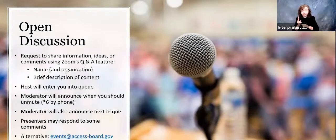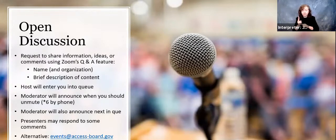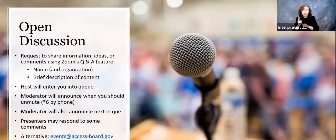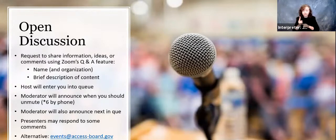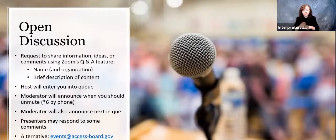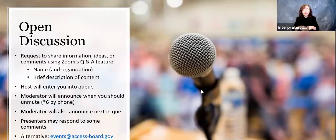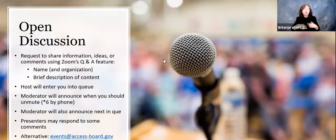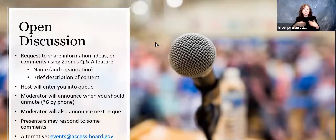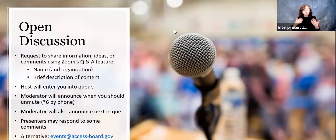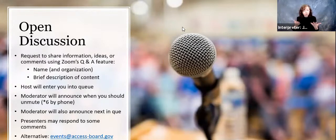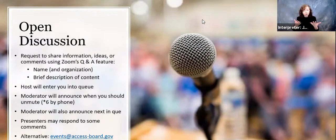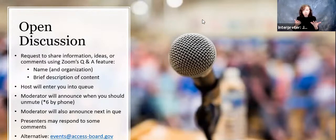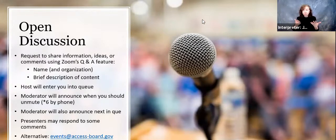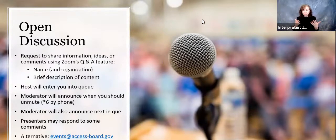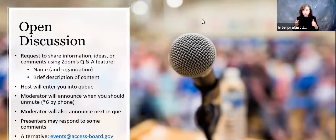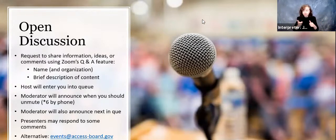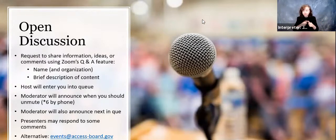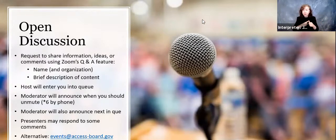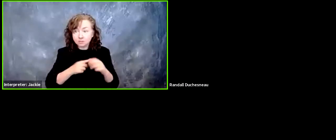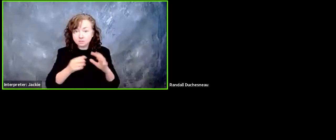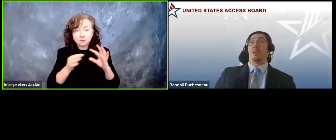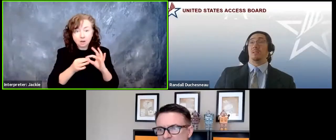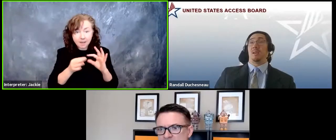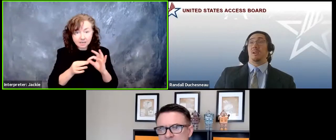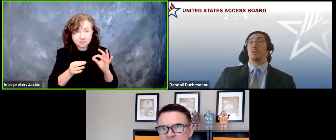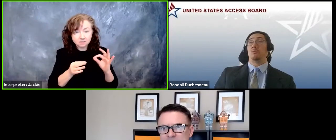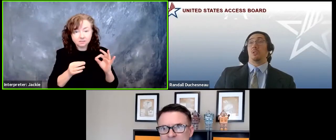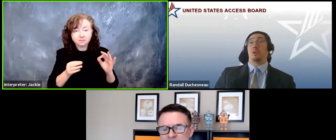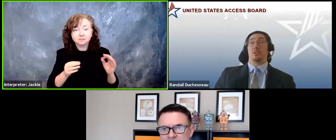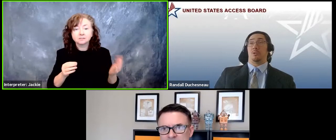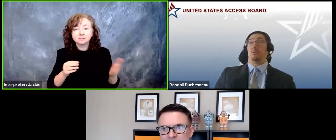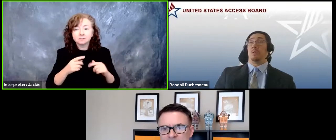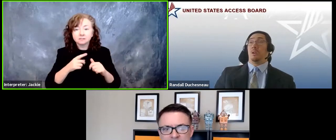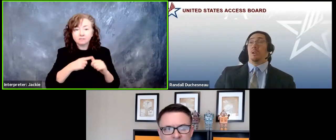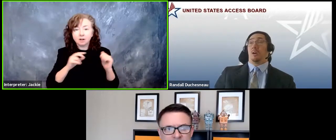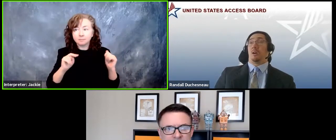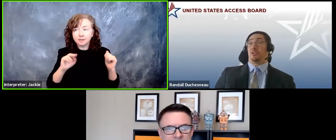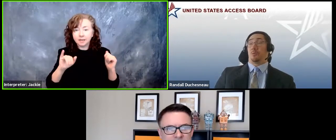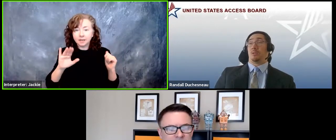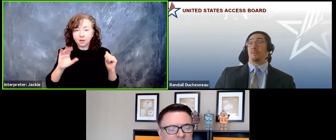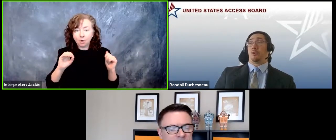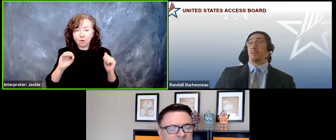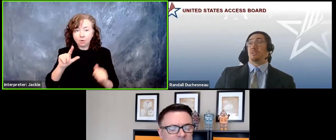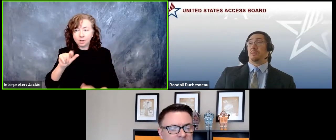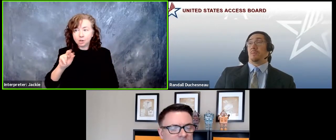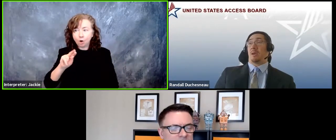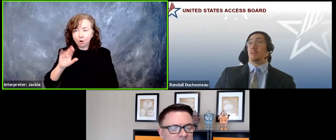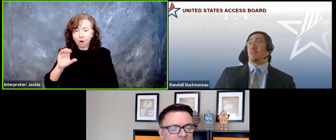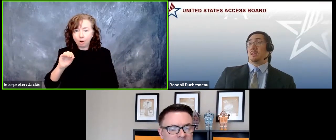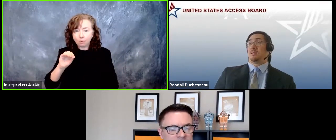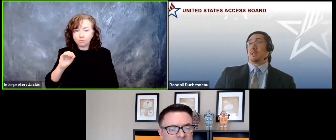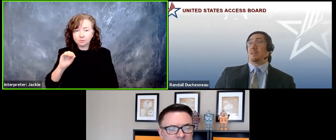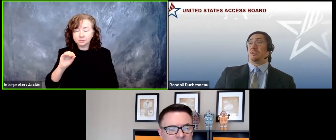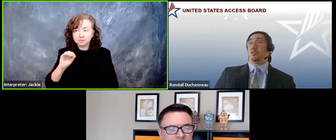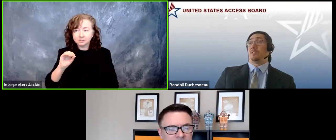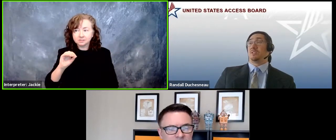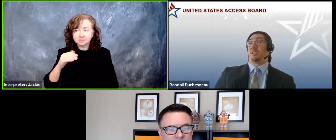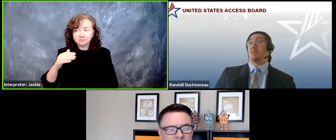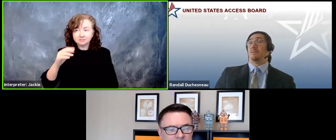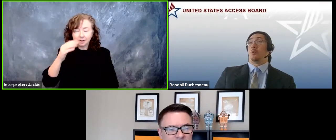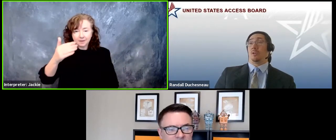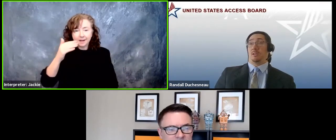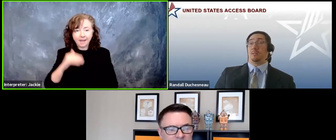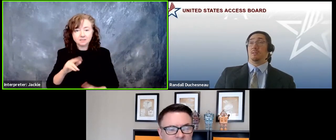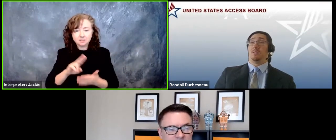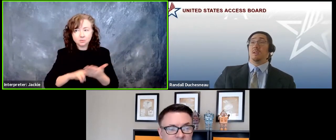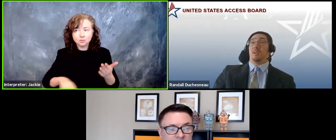So, our first comment is going to come from Nico Larko, the Director of Urbanism, next at the University